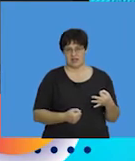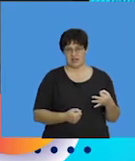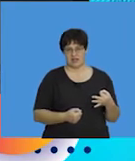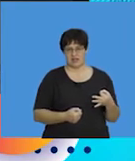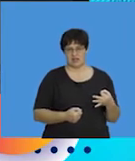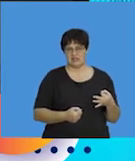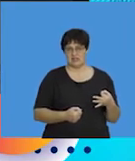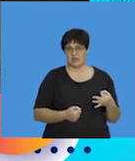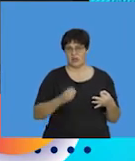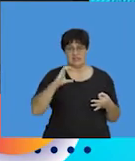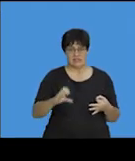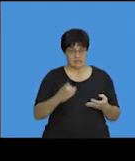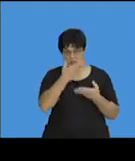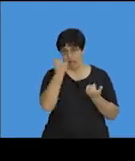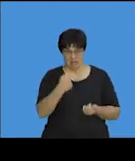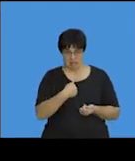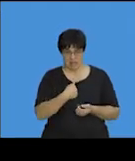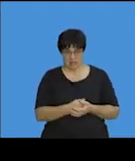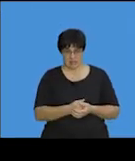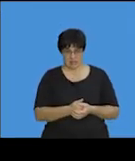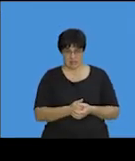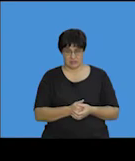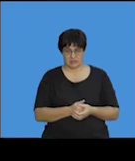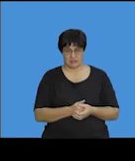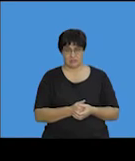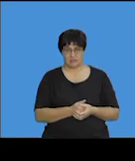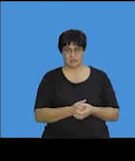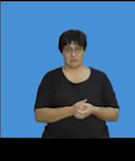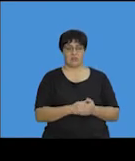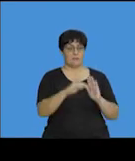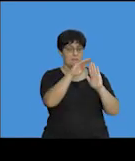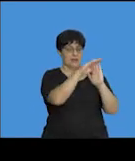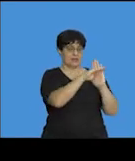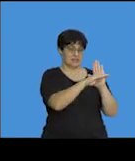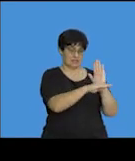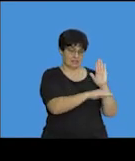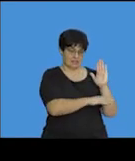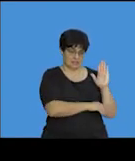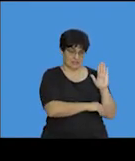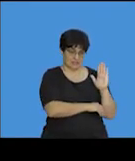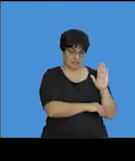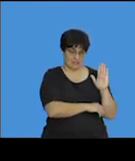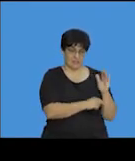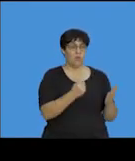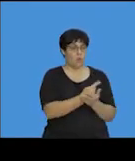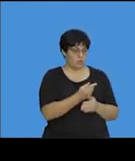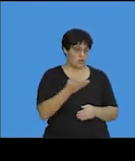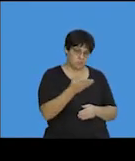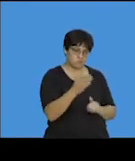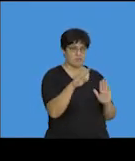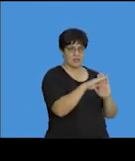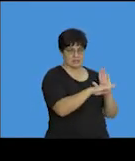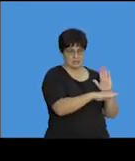know what it does when it hits the ground. So if I do my list, which is the one I always do,